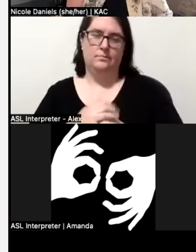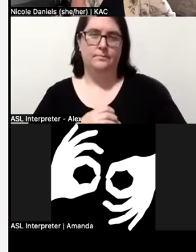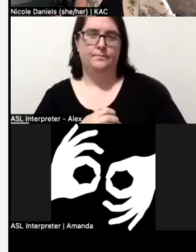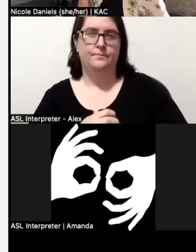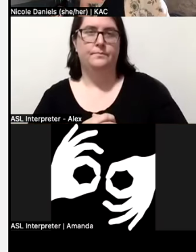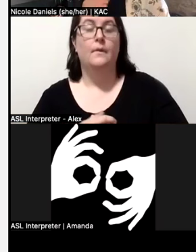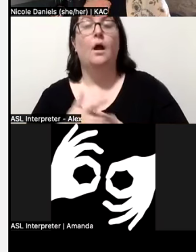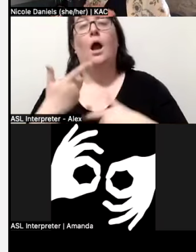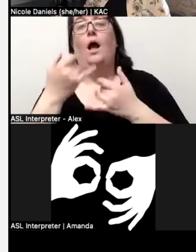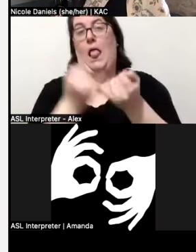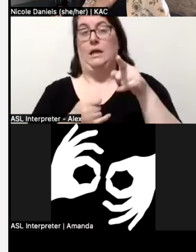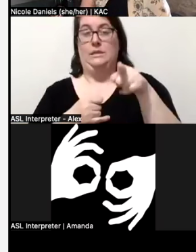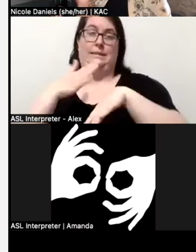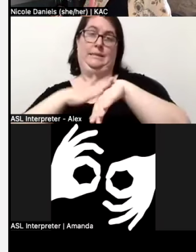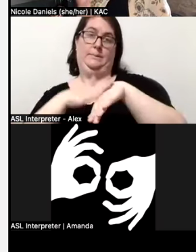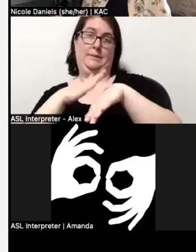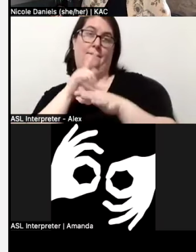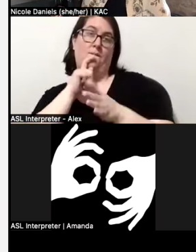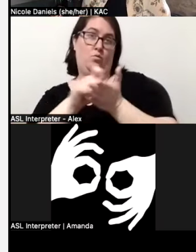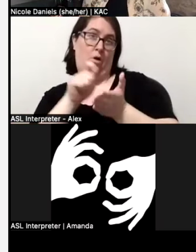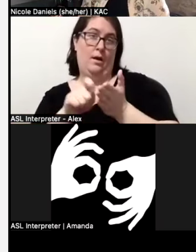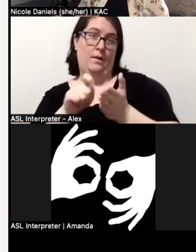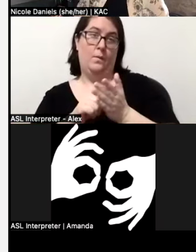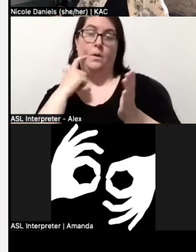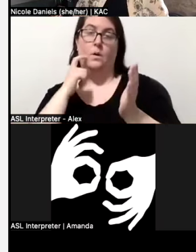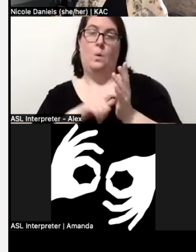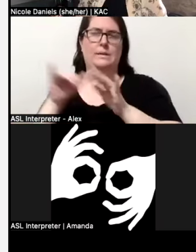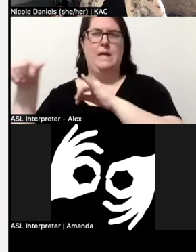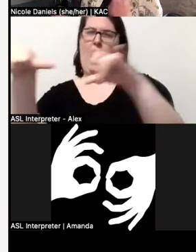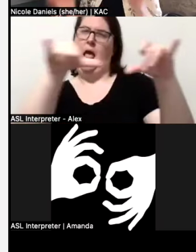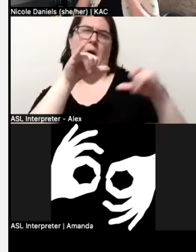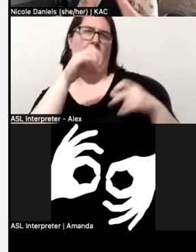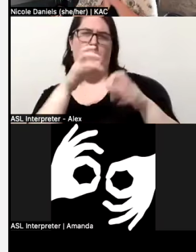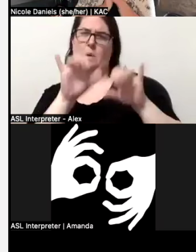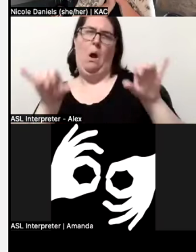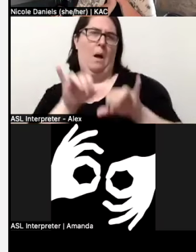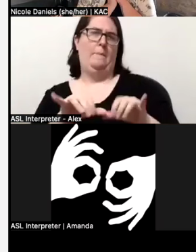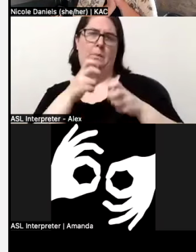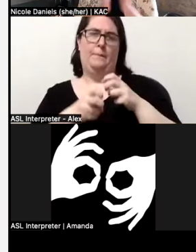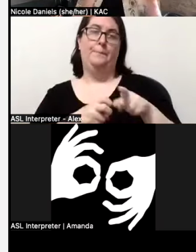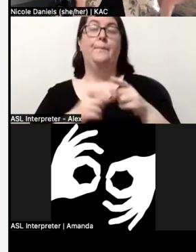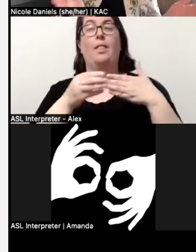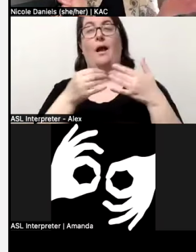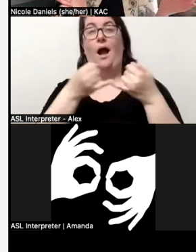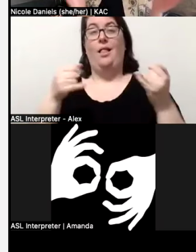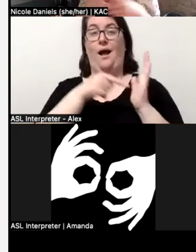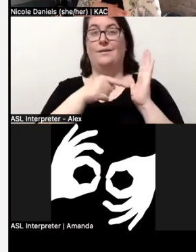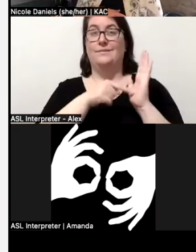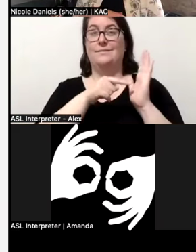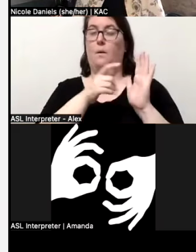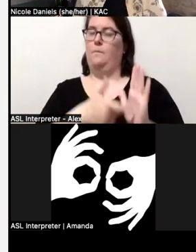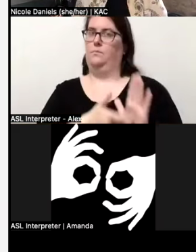common things that we run into when reviewing people's applications. So number one, read the guidelines. That is